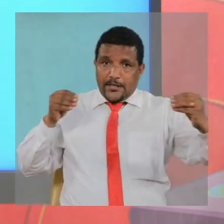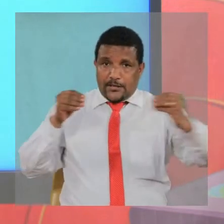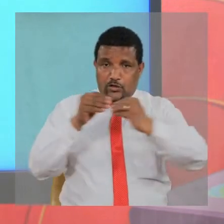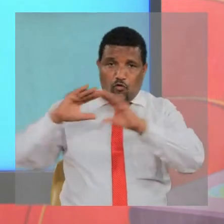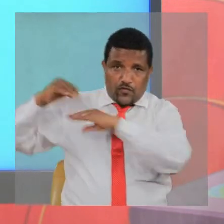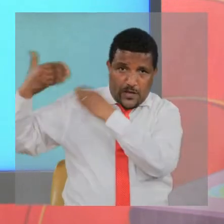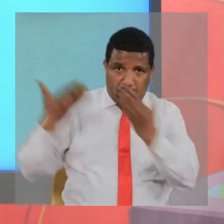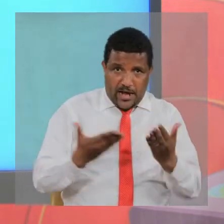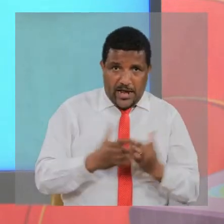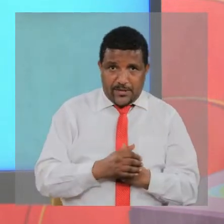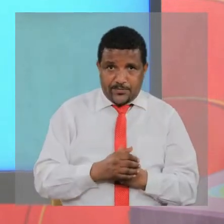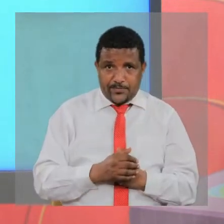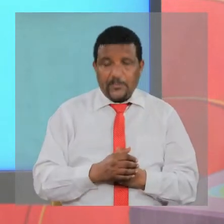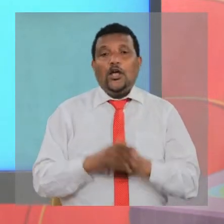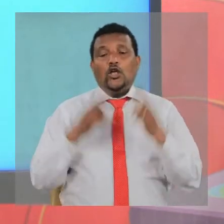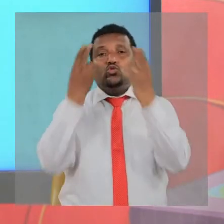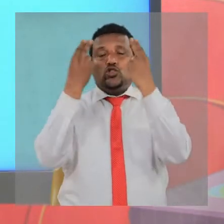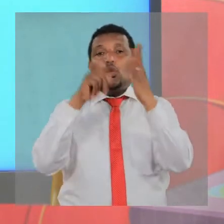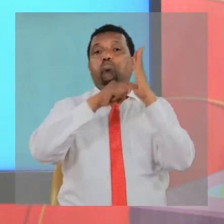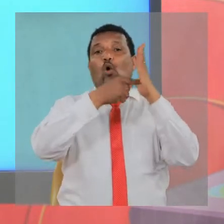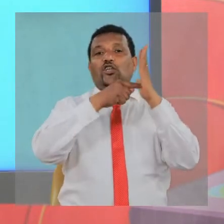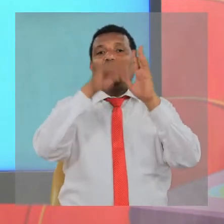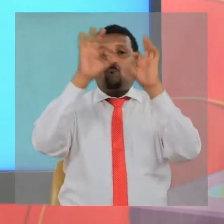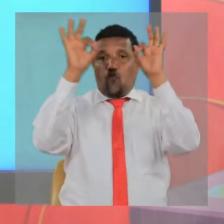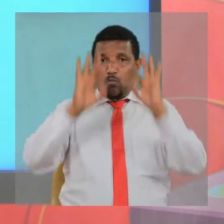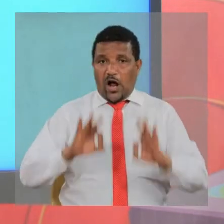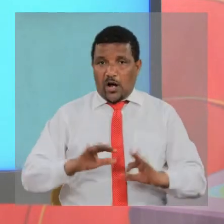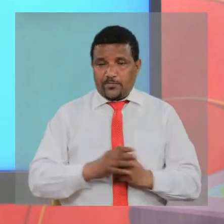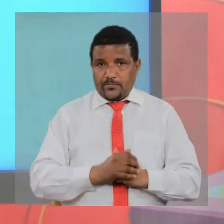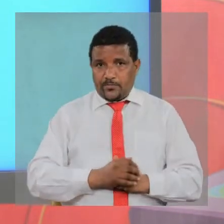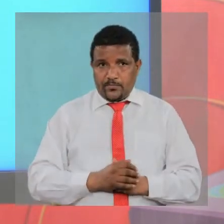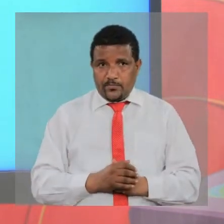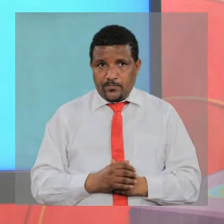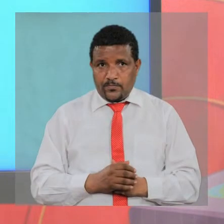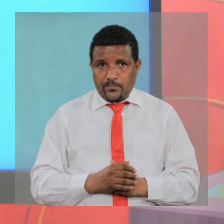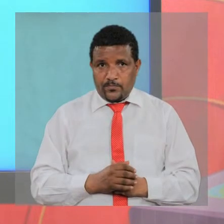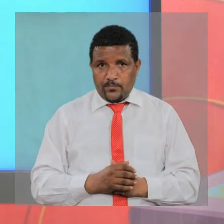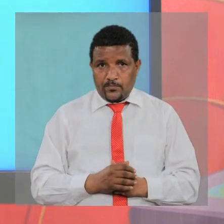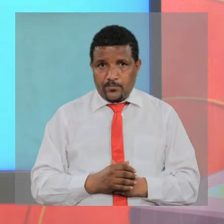elasticity of supply using the point formula.